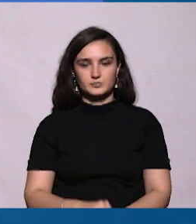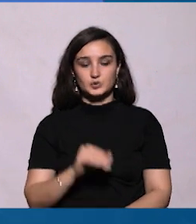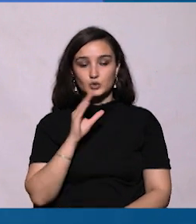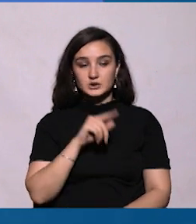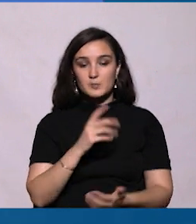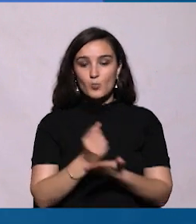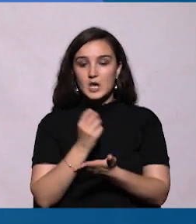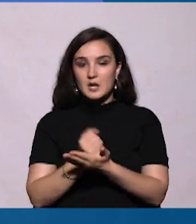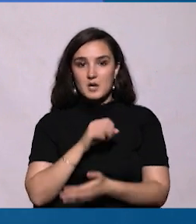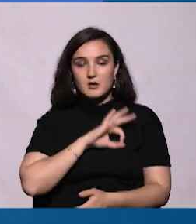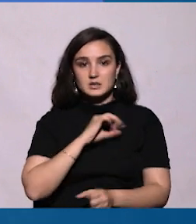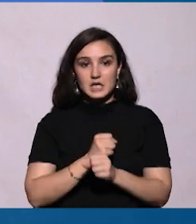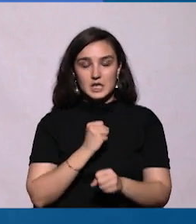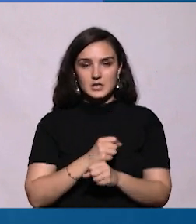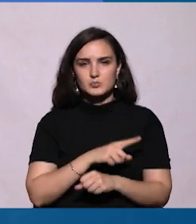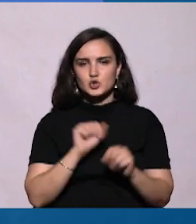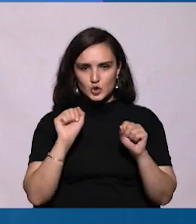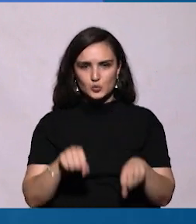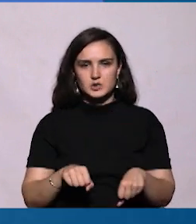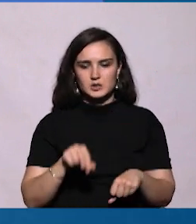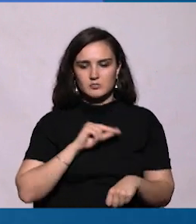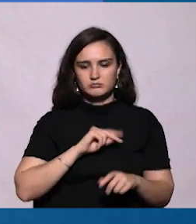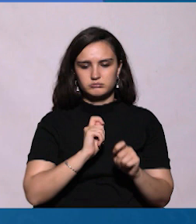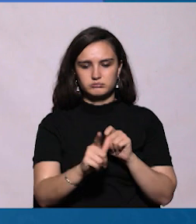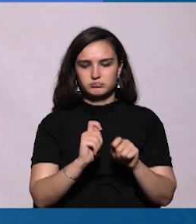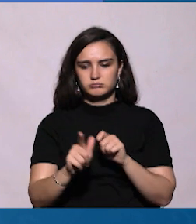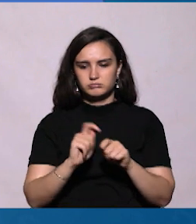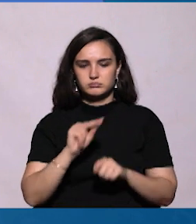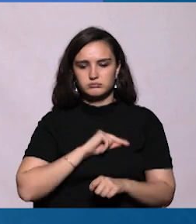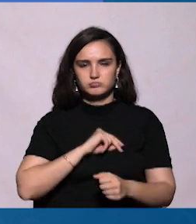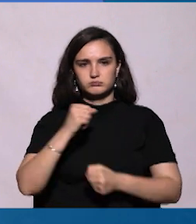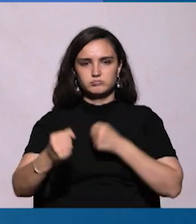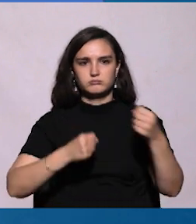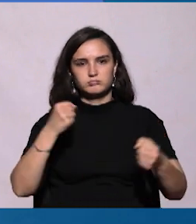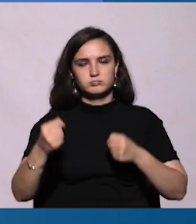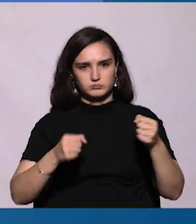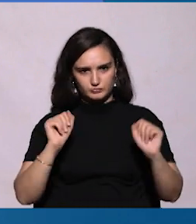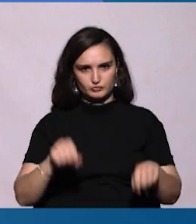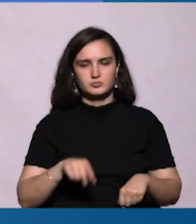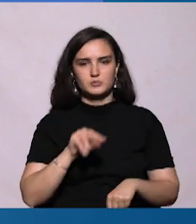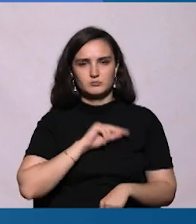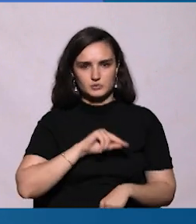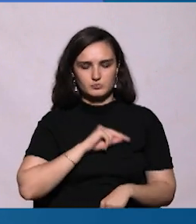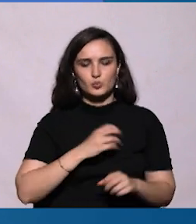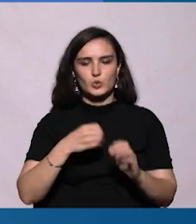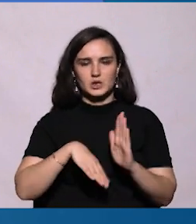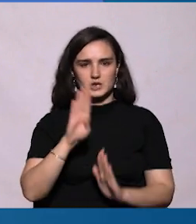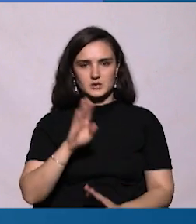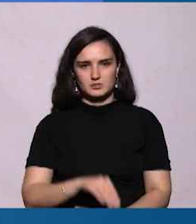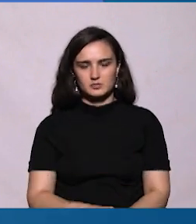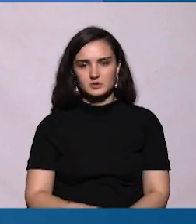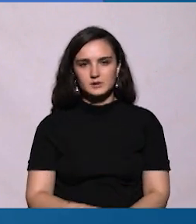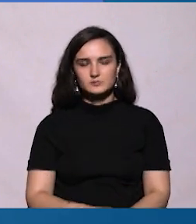make profit, they are able to pay their employers higher wages, which allows them to work better.